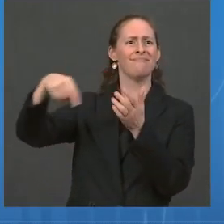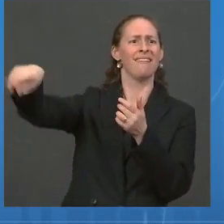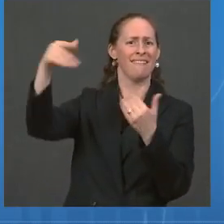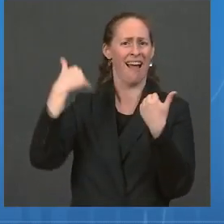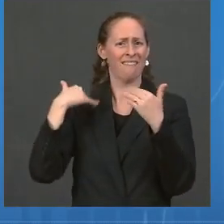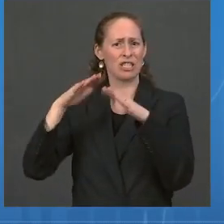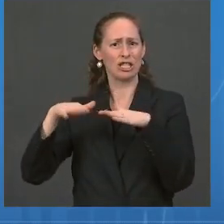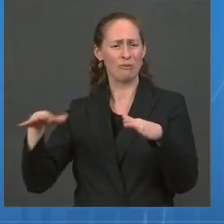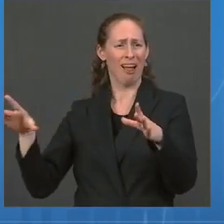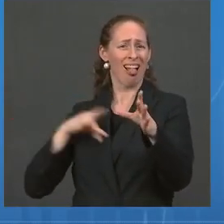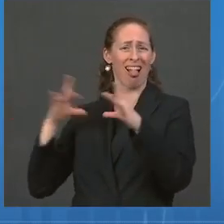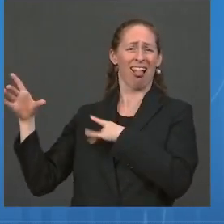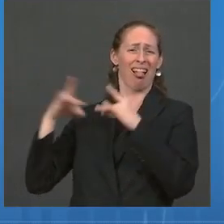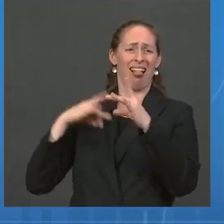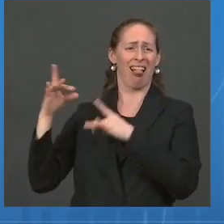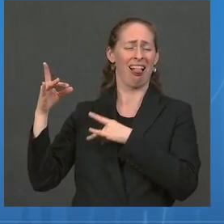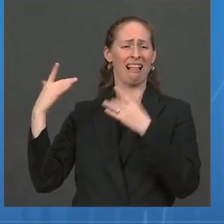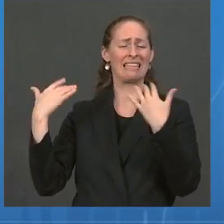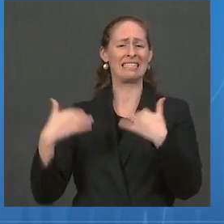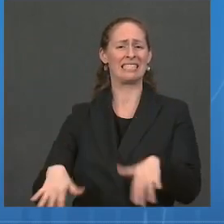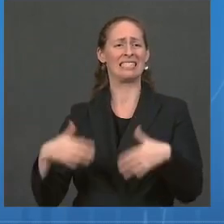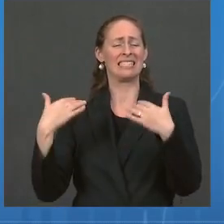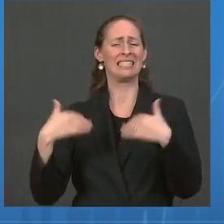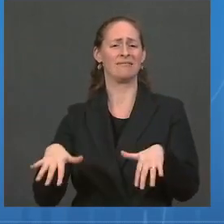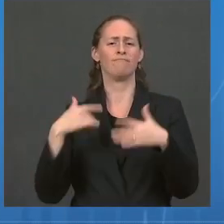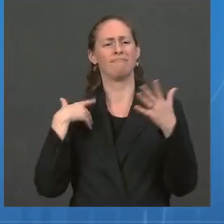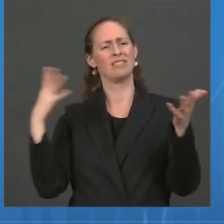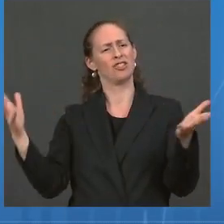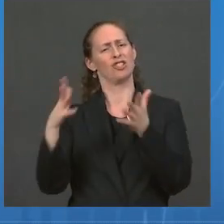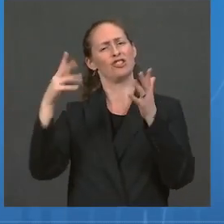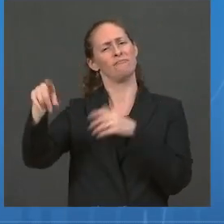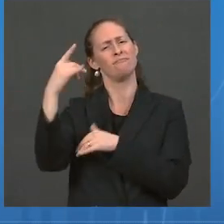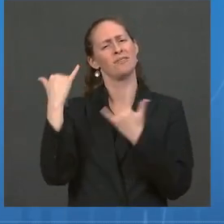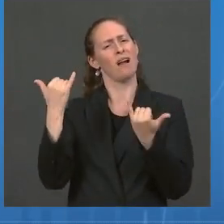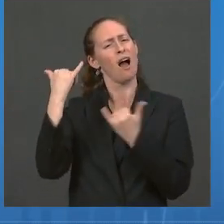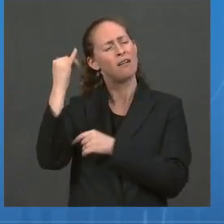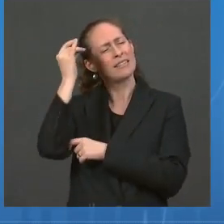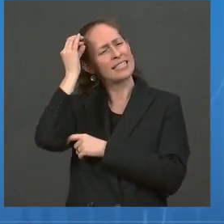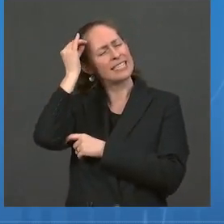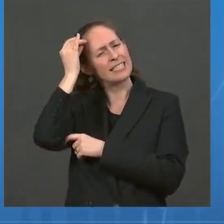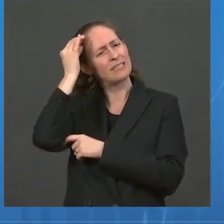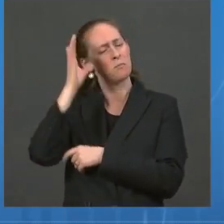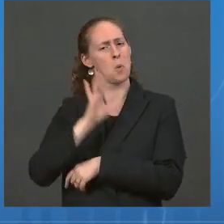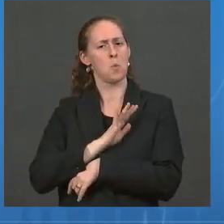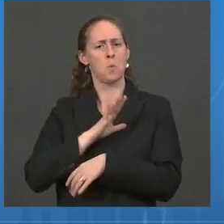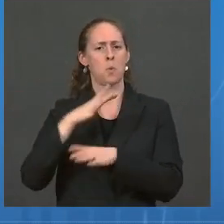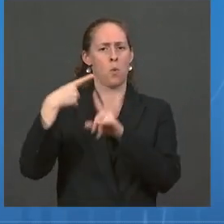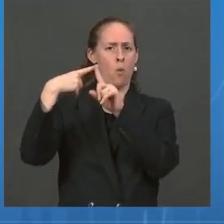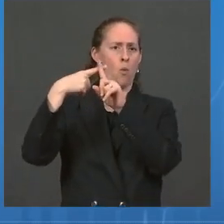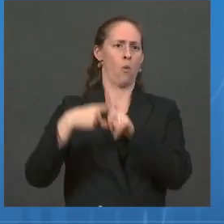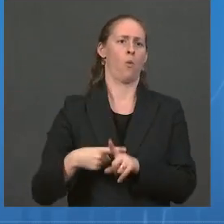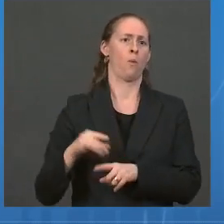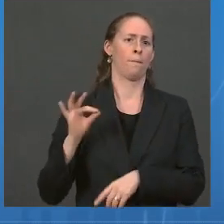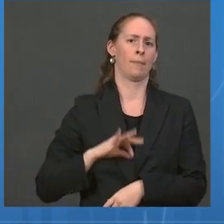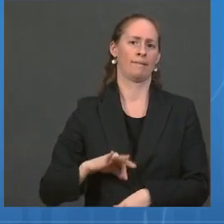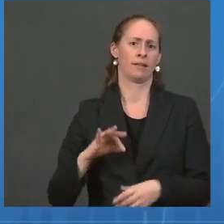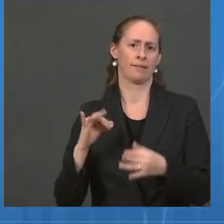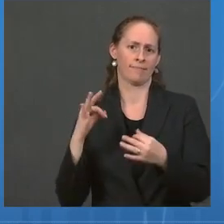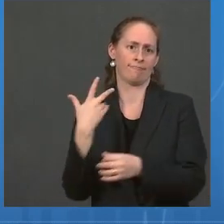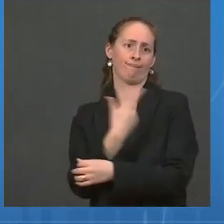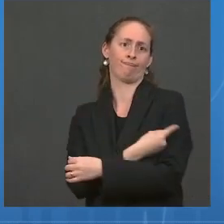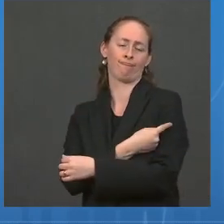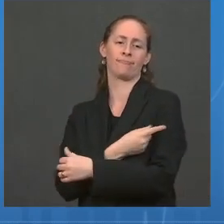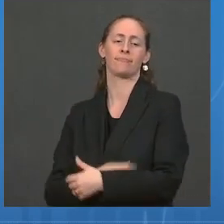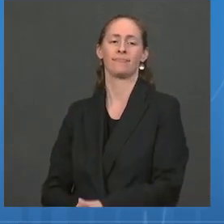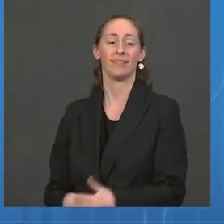vaccinated against COVID-19, I urge you to consider the many benefits of vaccination. Thank you. I'll now turn things over to Dr.